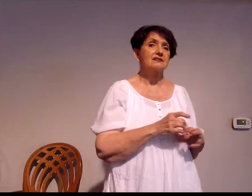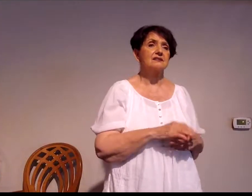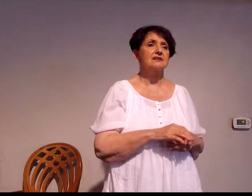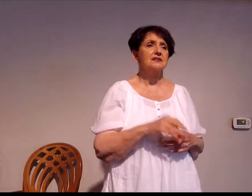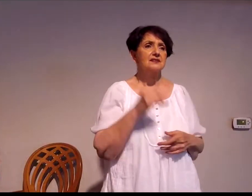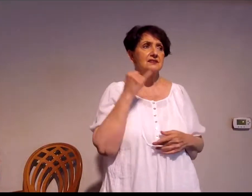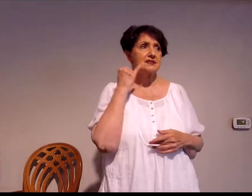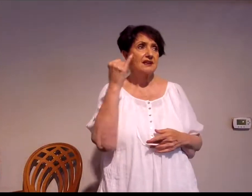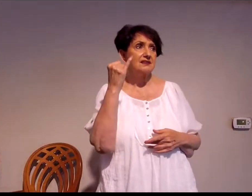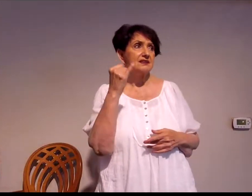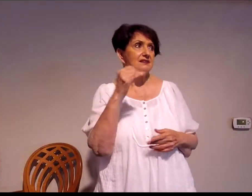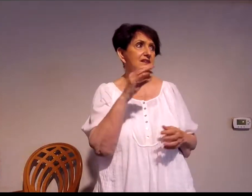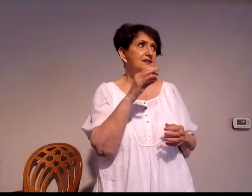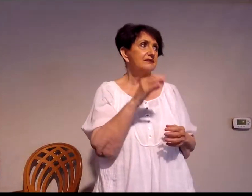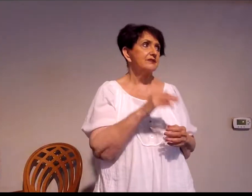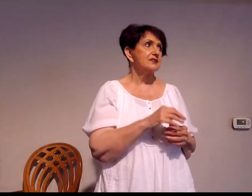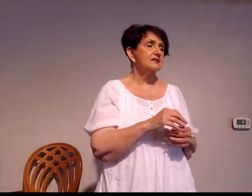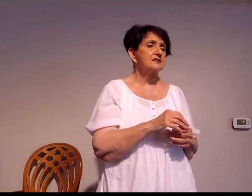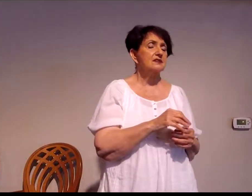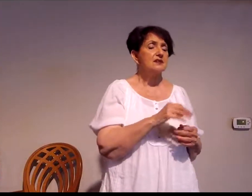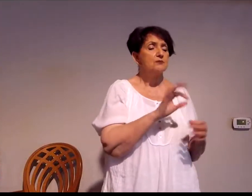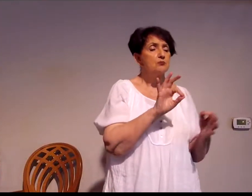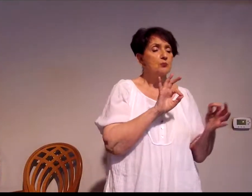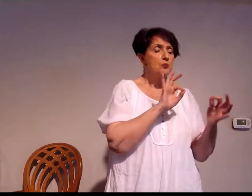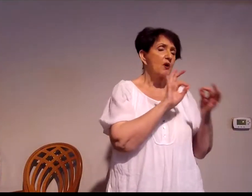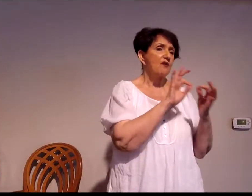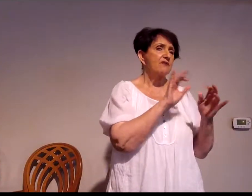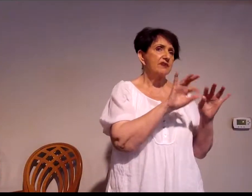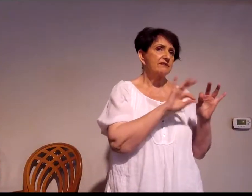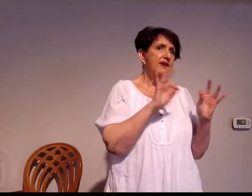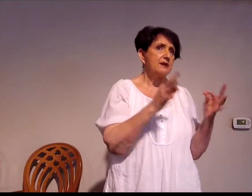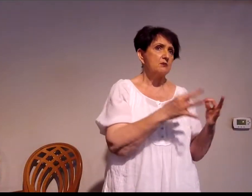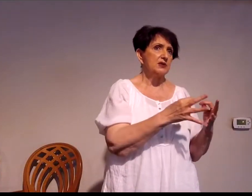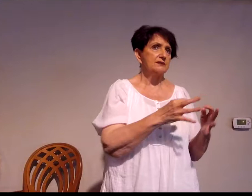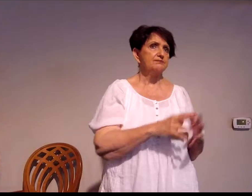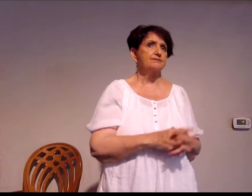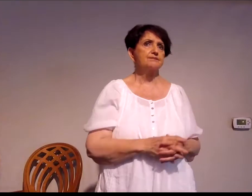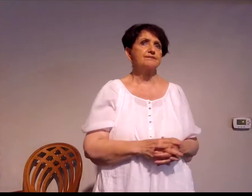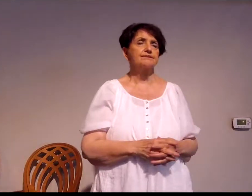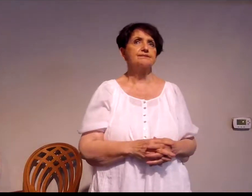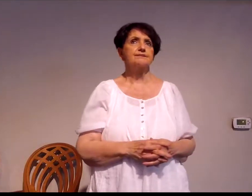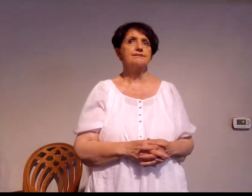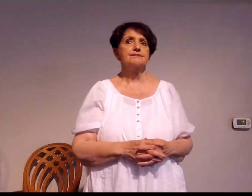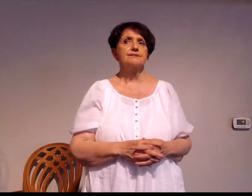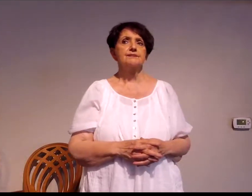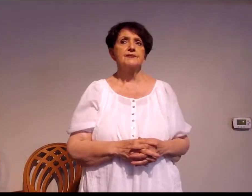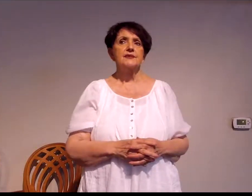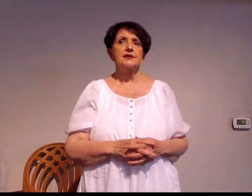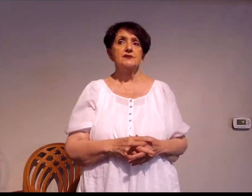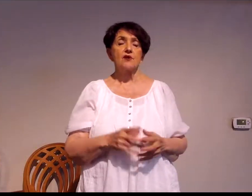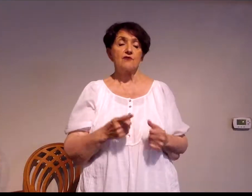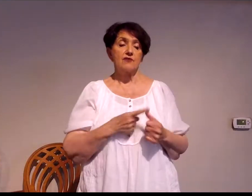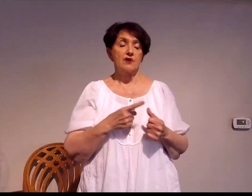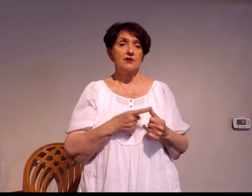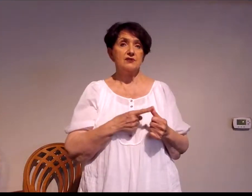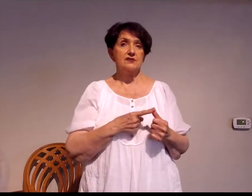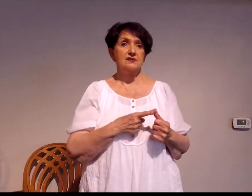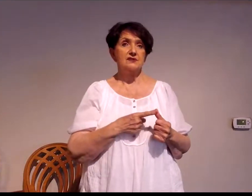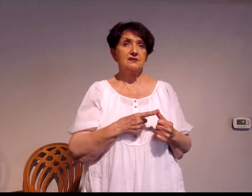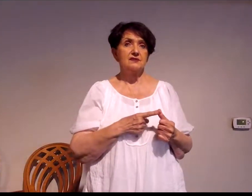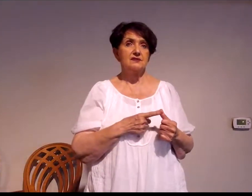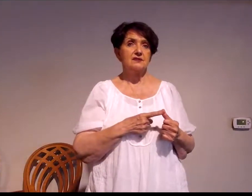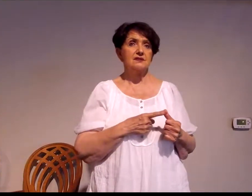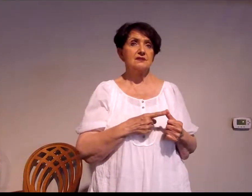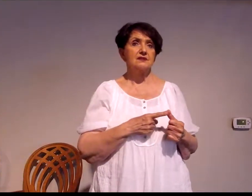of this ideal family. And so now, what the first thing is, and that Brene